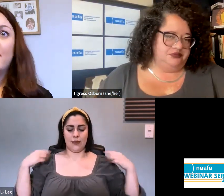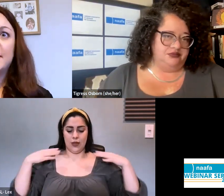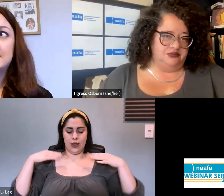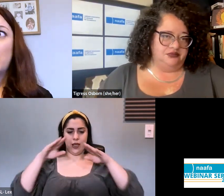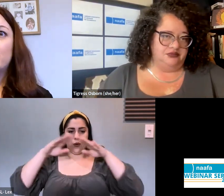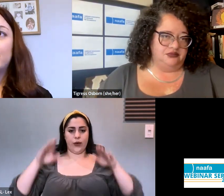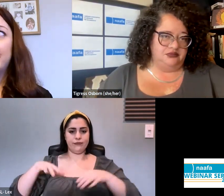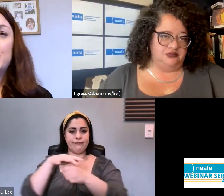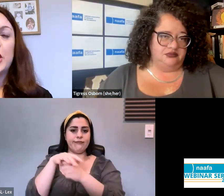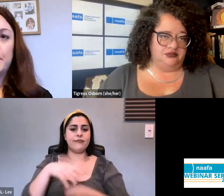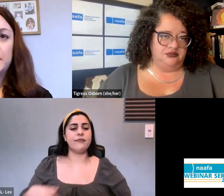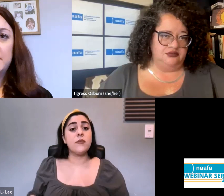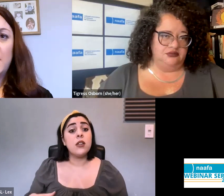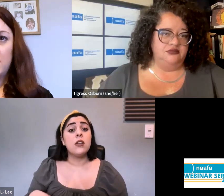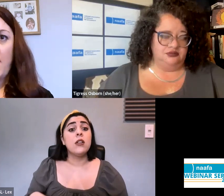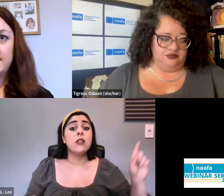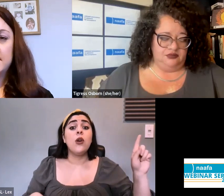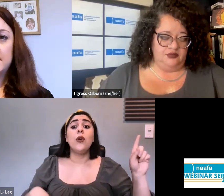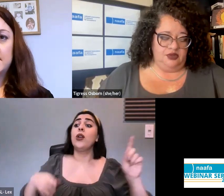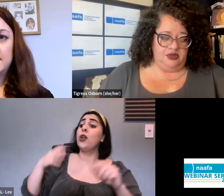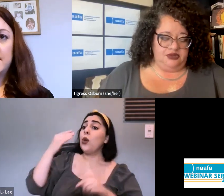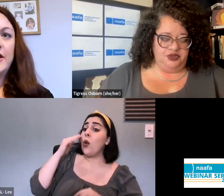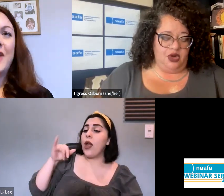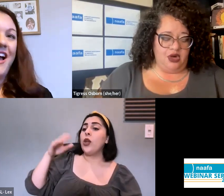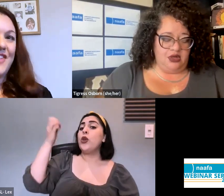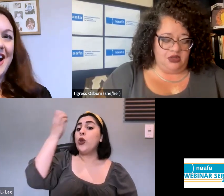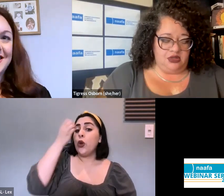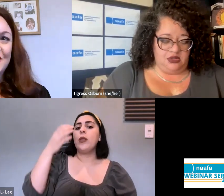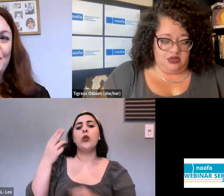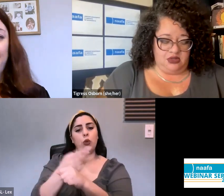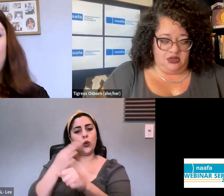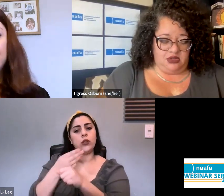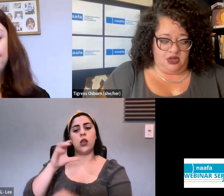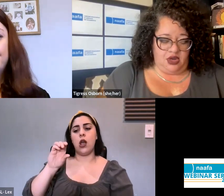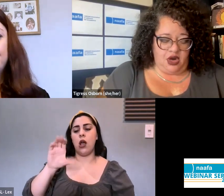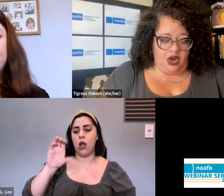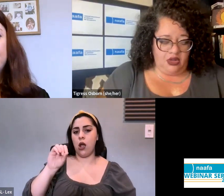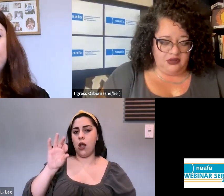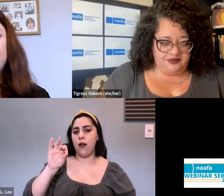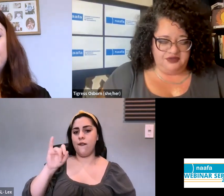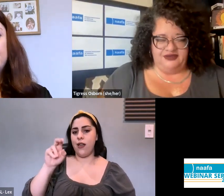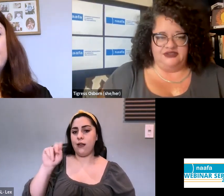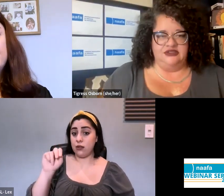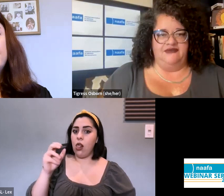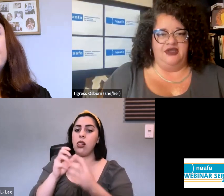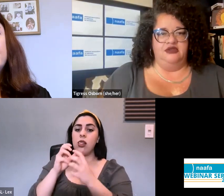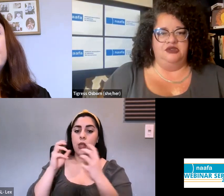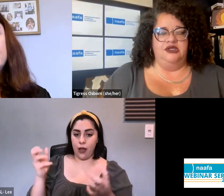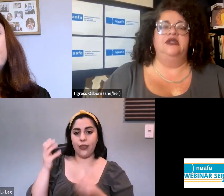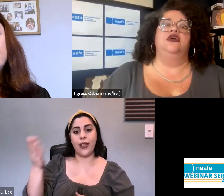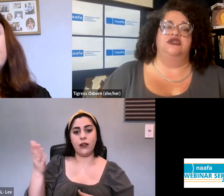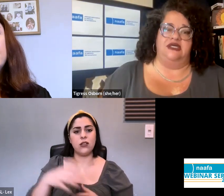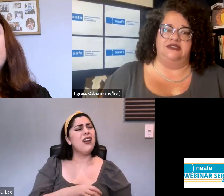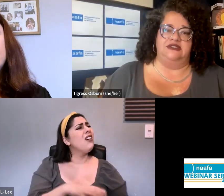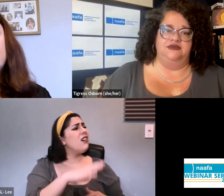use coffins over in Europe a lot. They don't have caskets over there. Are all of those vessels